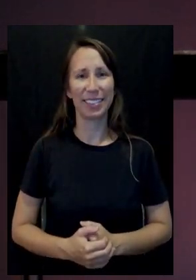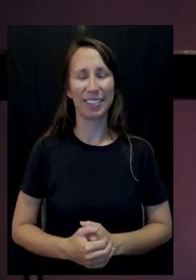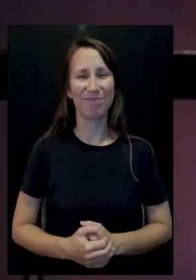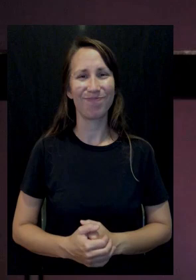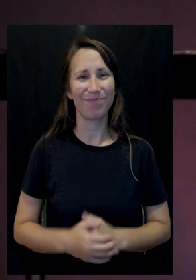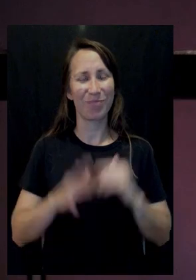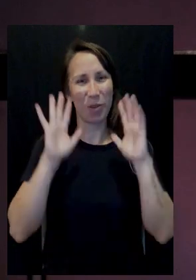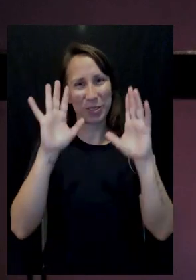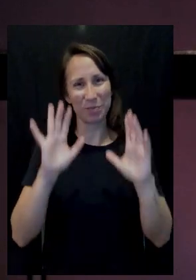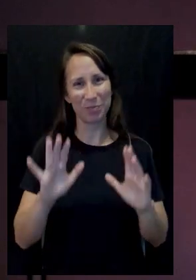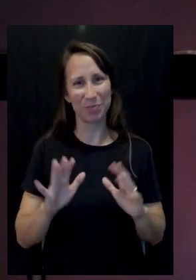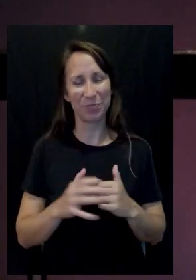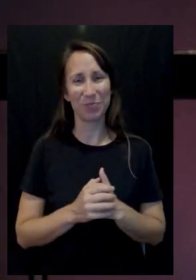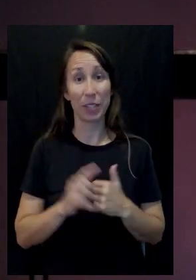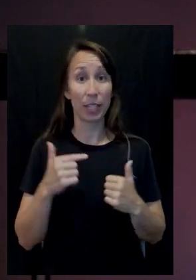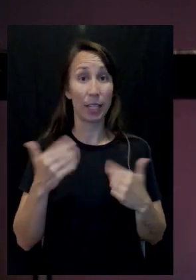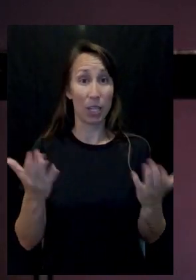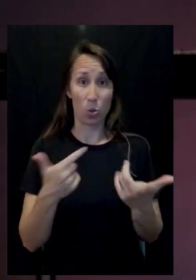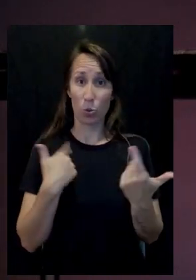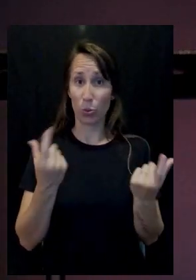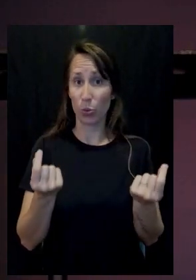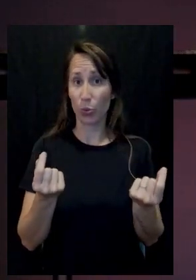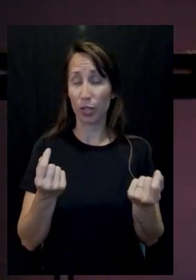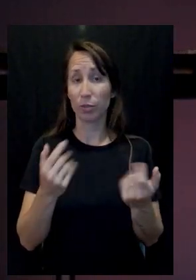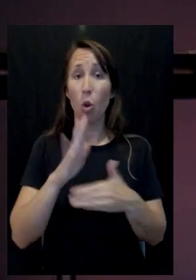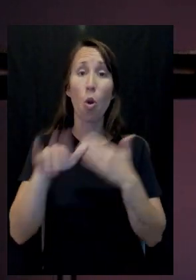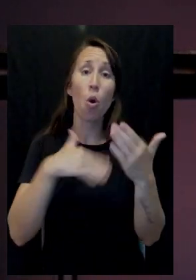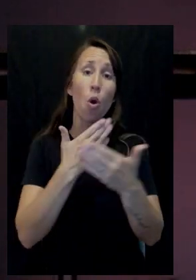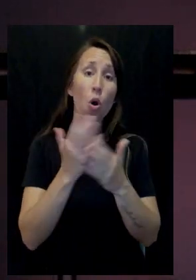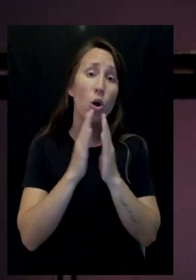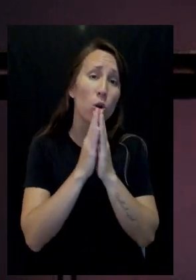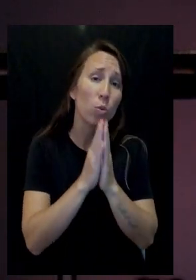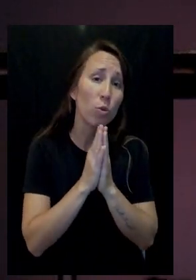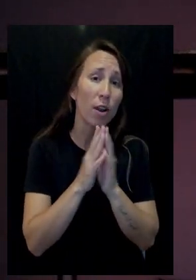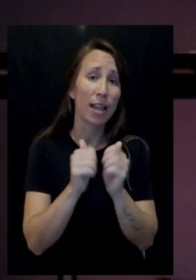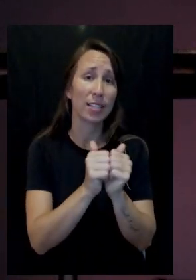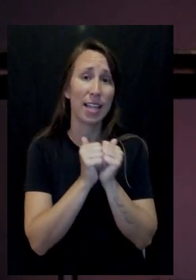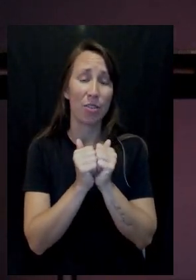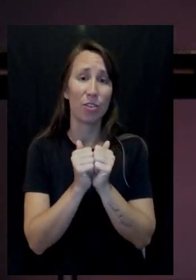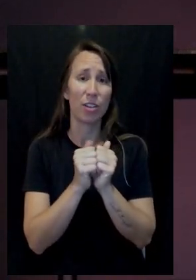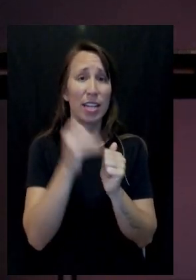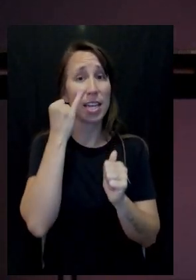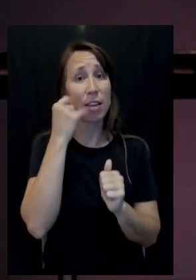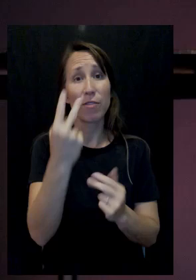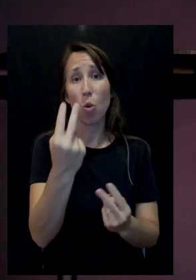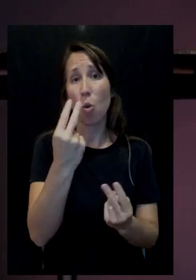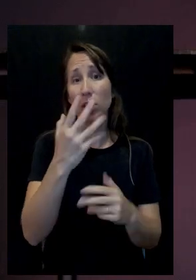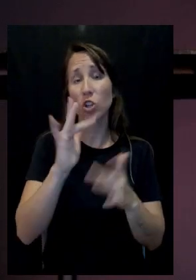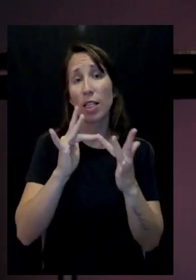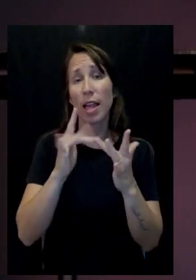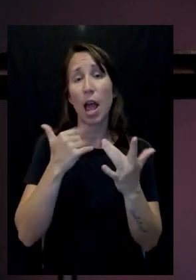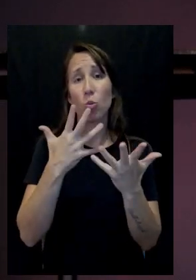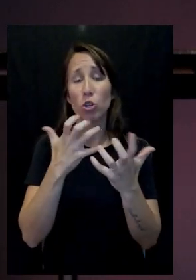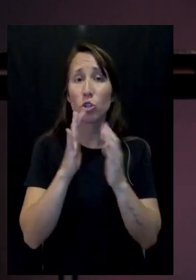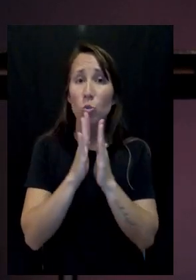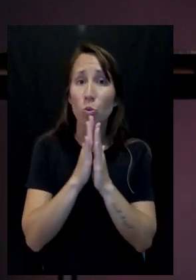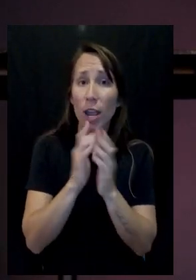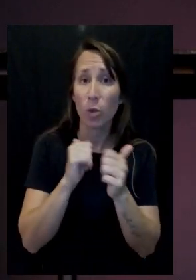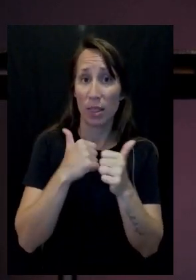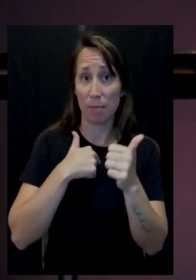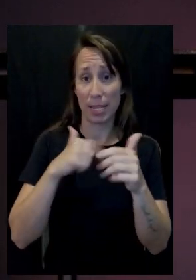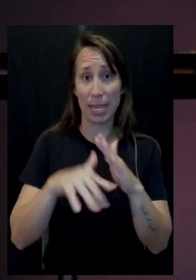Awesome. Well, hey, here's what we're going to do. We're all going to pray this prayer together. If you're watching online, I want you to pray with me in this